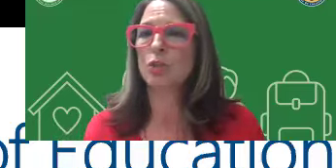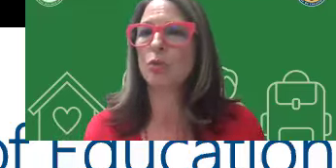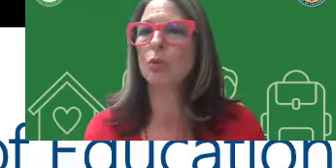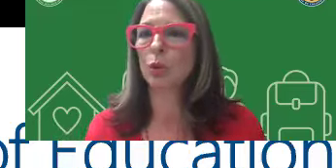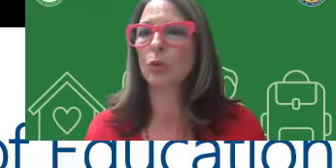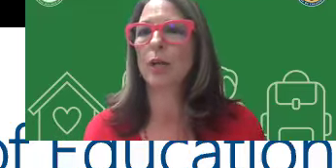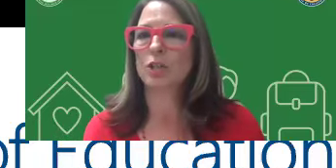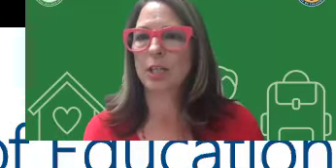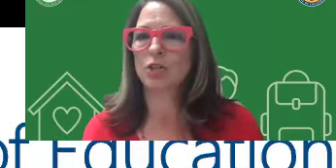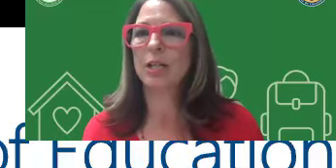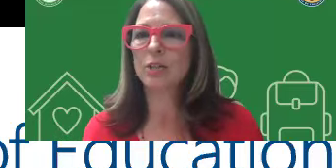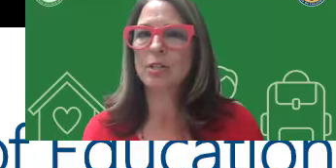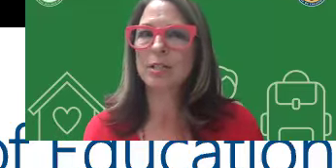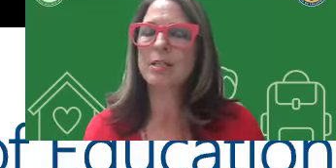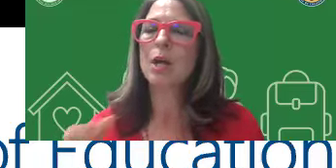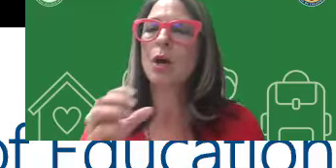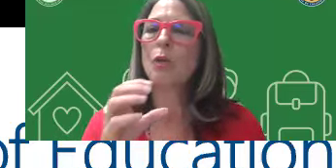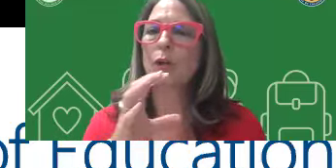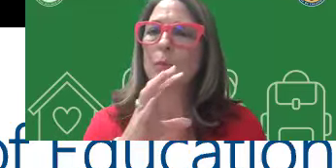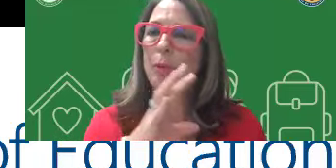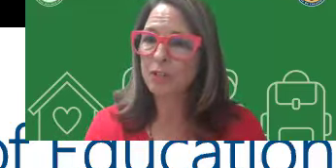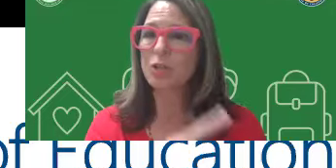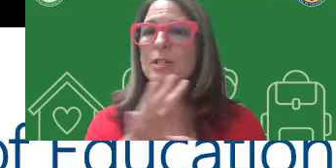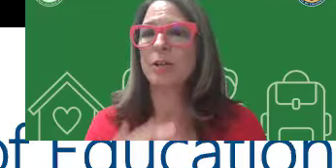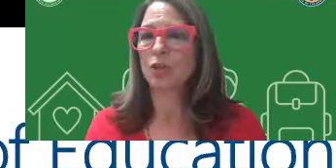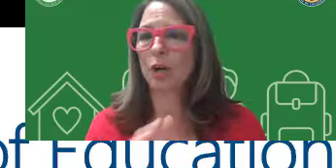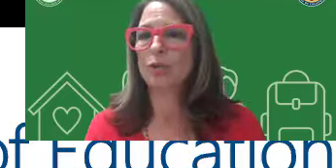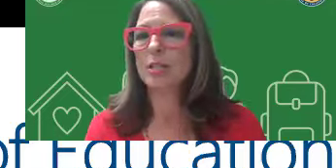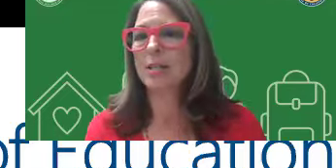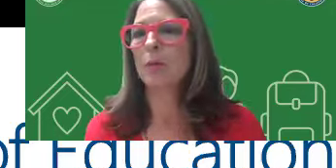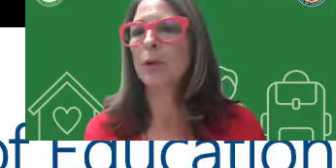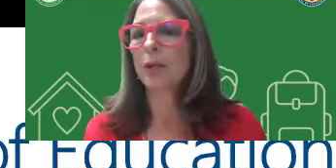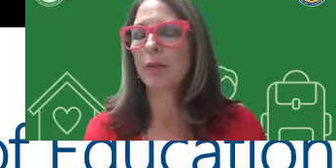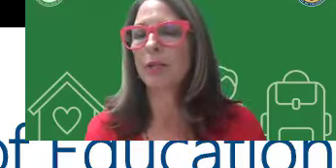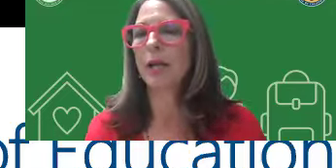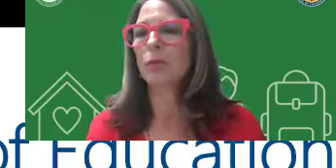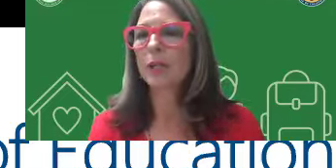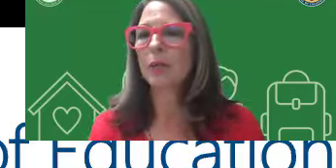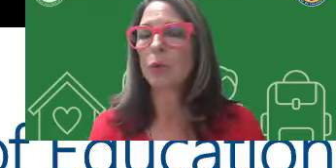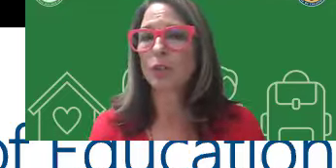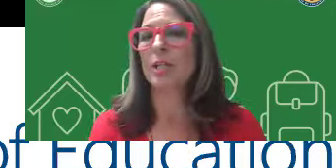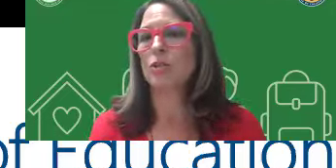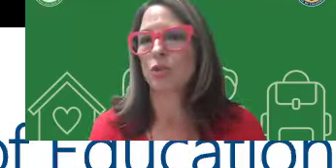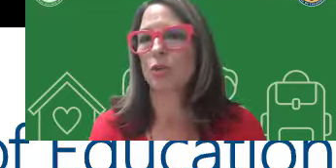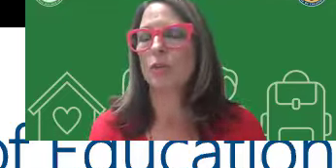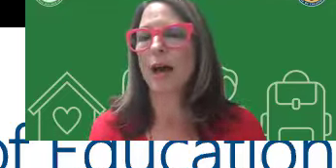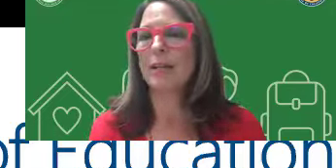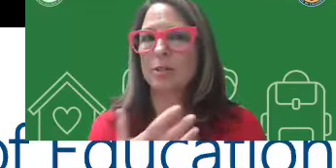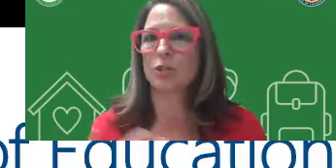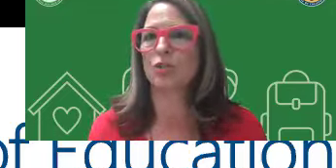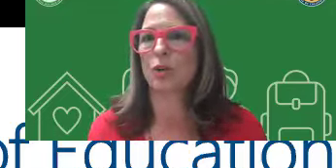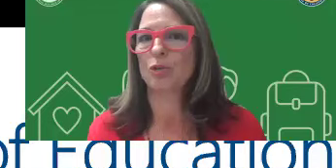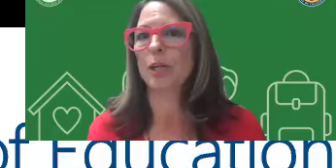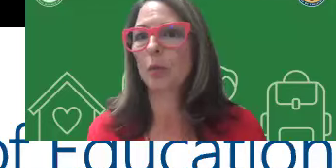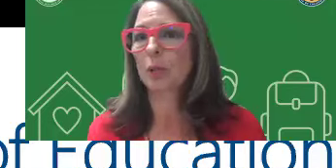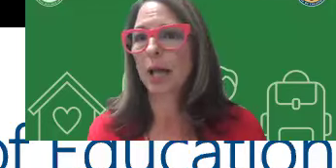have 52 local education agencies that are both districts and charters in Sacramento County, and we work to ensure